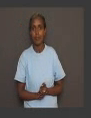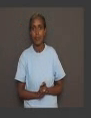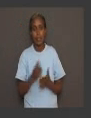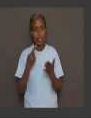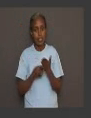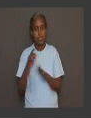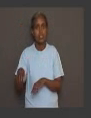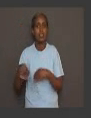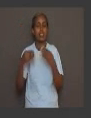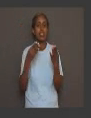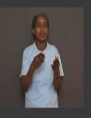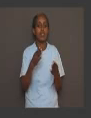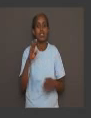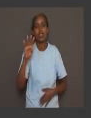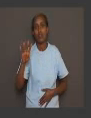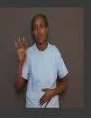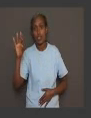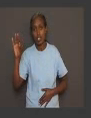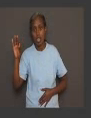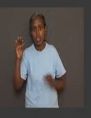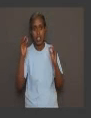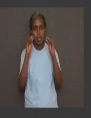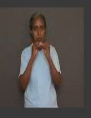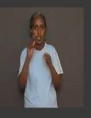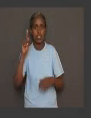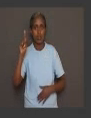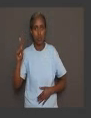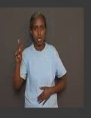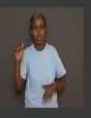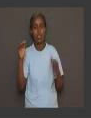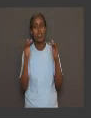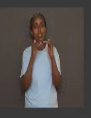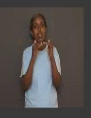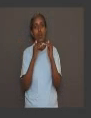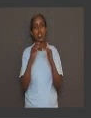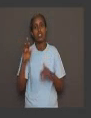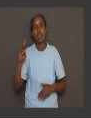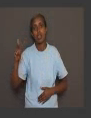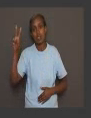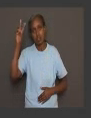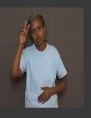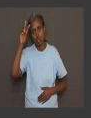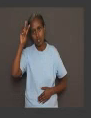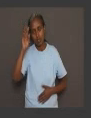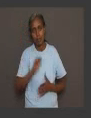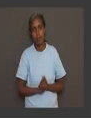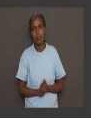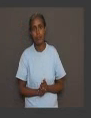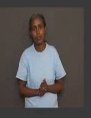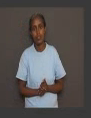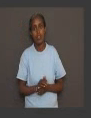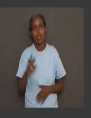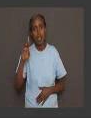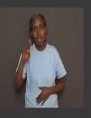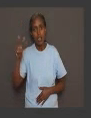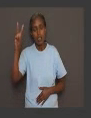This gives us 49 plus 1 equals r squared. So